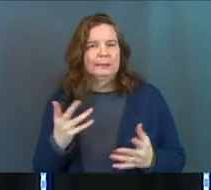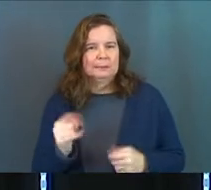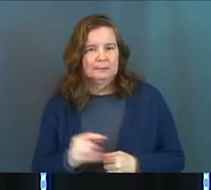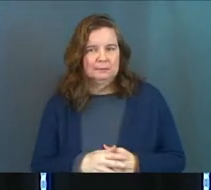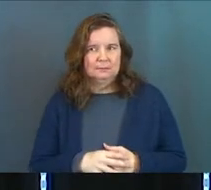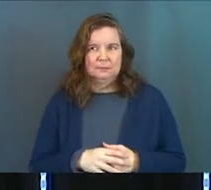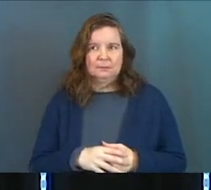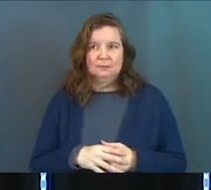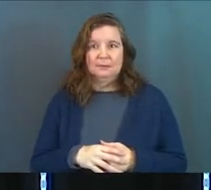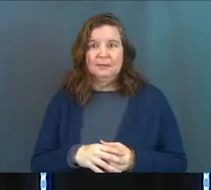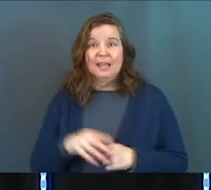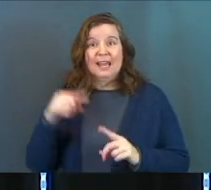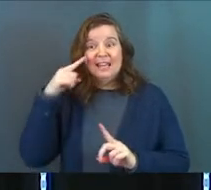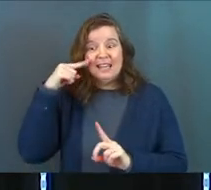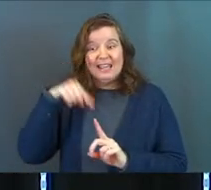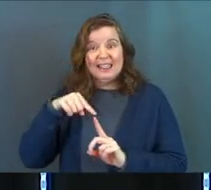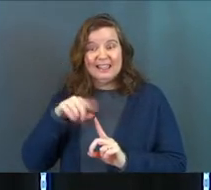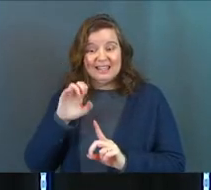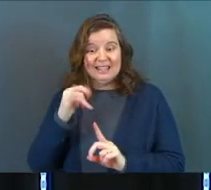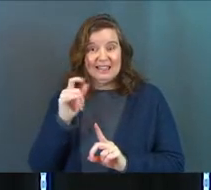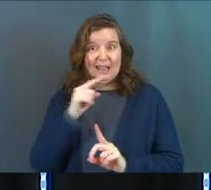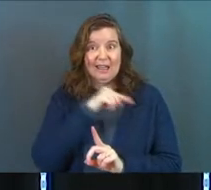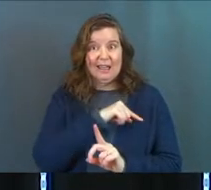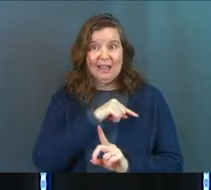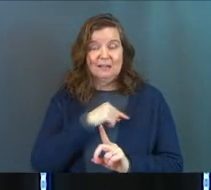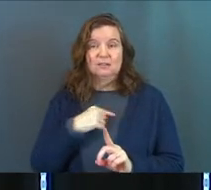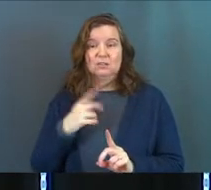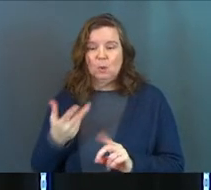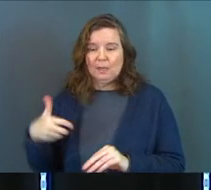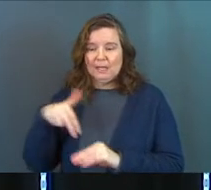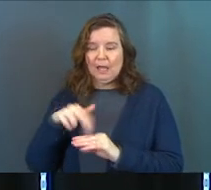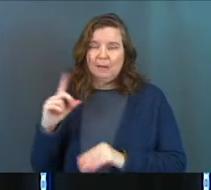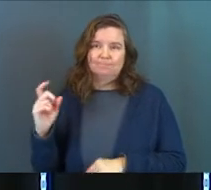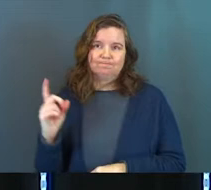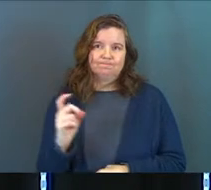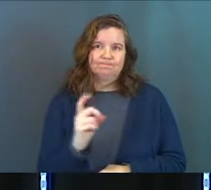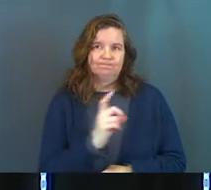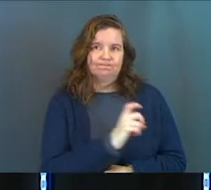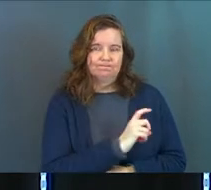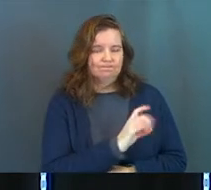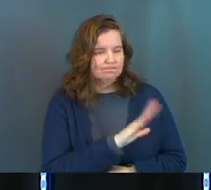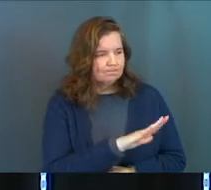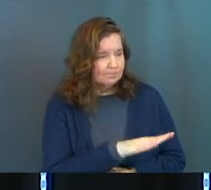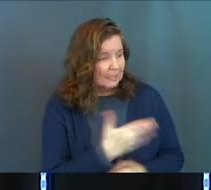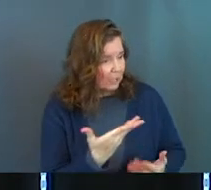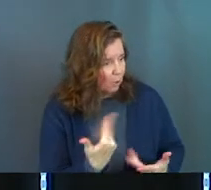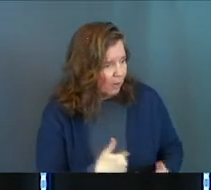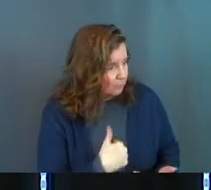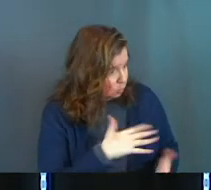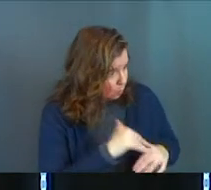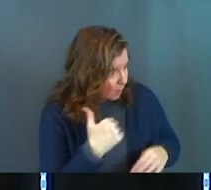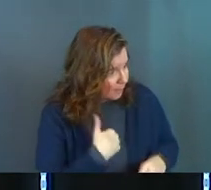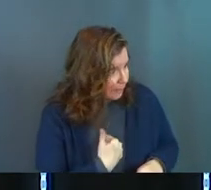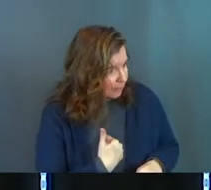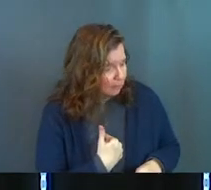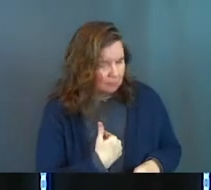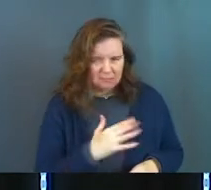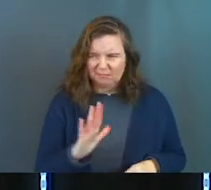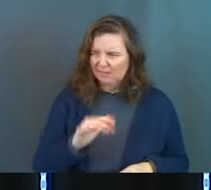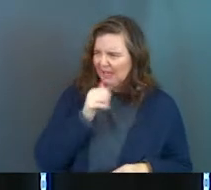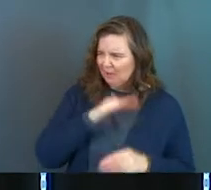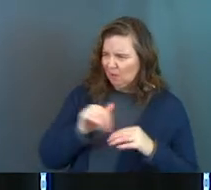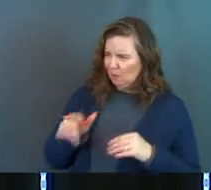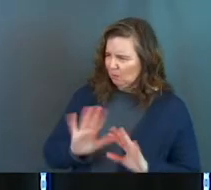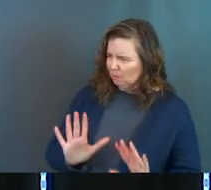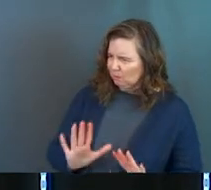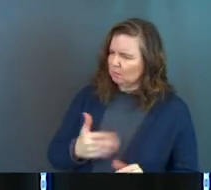it? And he thinks it's Eli. So verse 5, he got up and he ran to Eli the high priest. Here I am. Did you call me? I didn't call you,